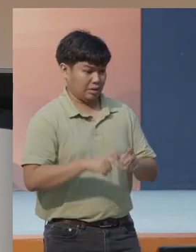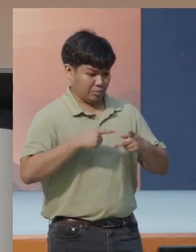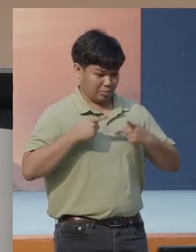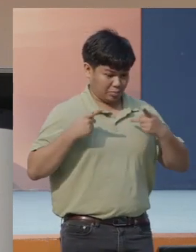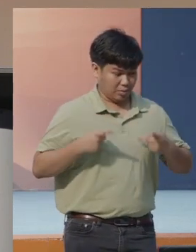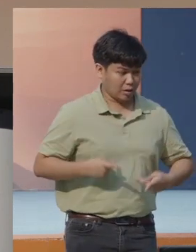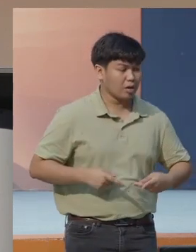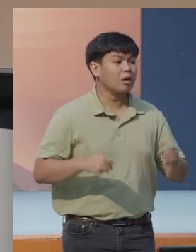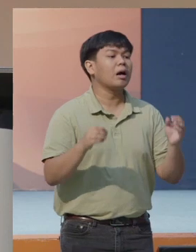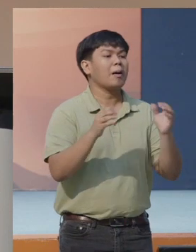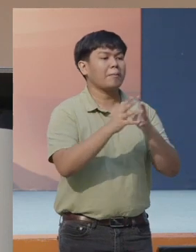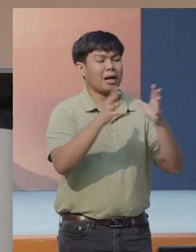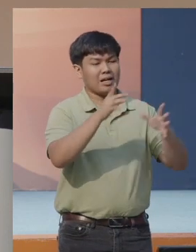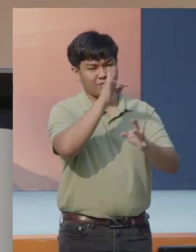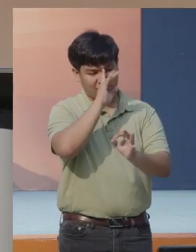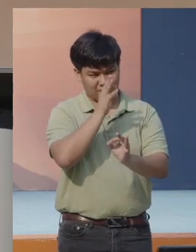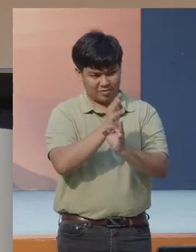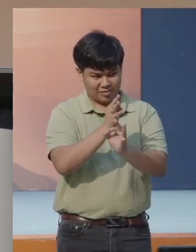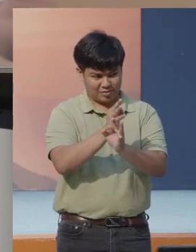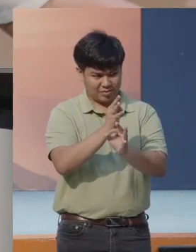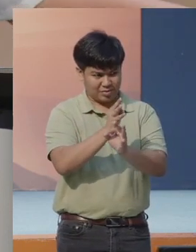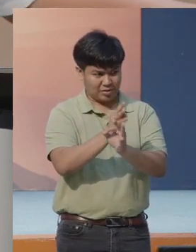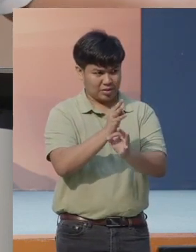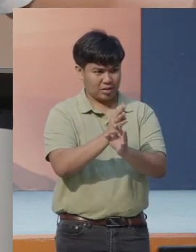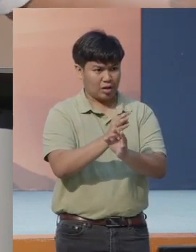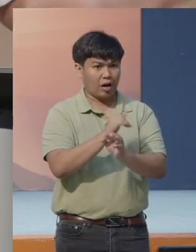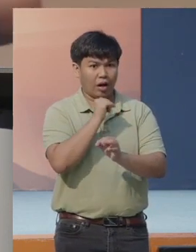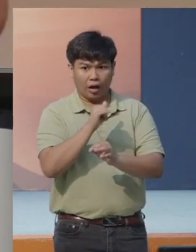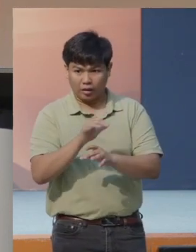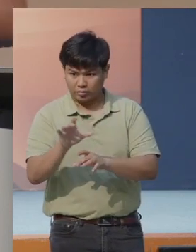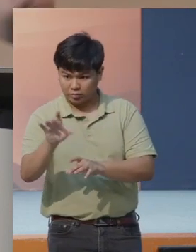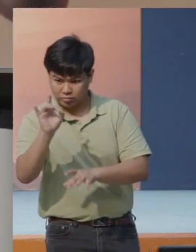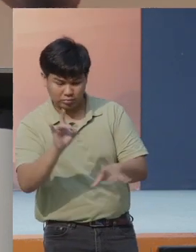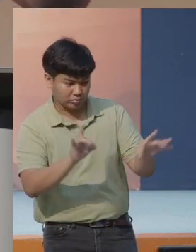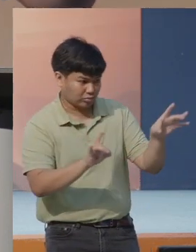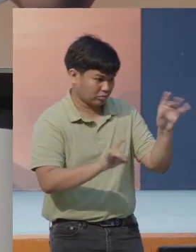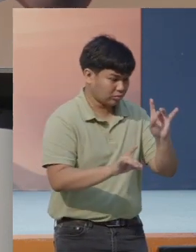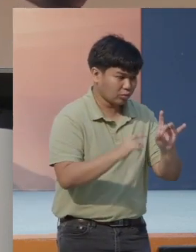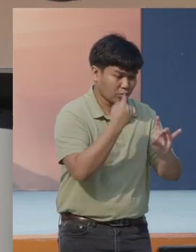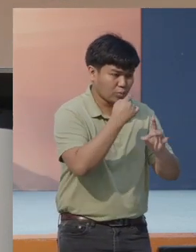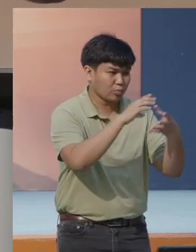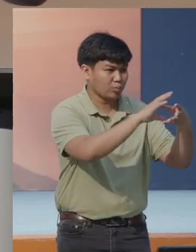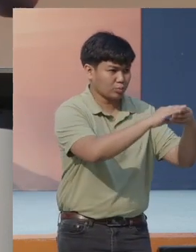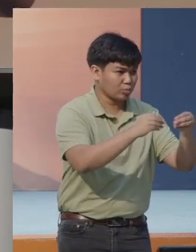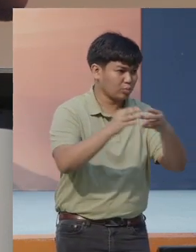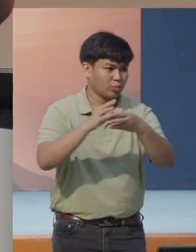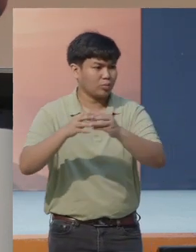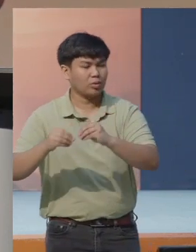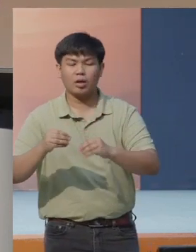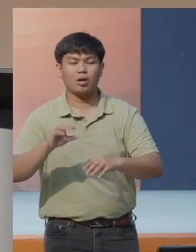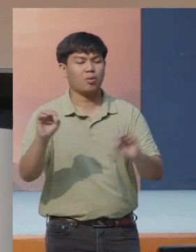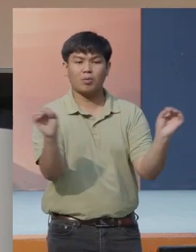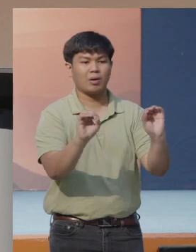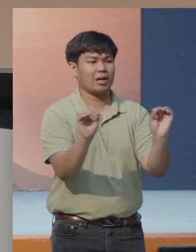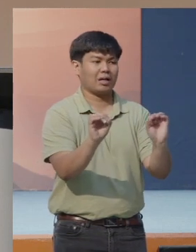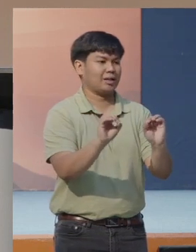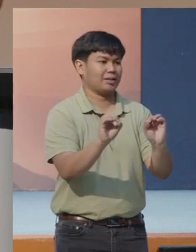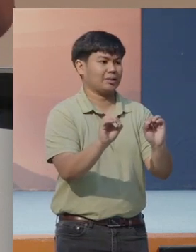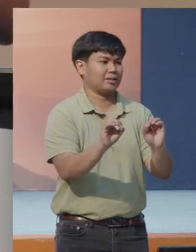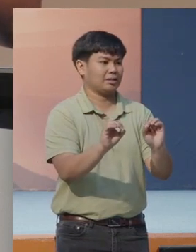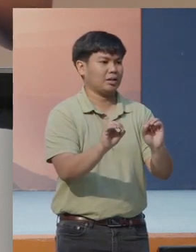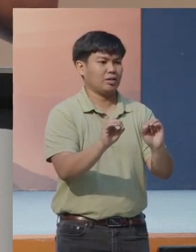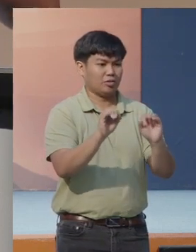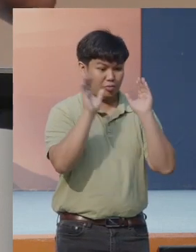God, in their judgment and not be biased by any affection or corrupt interest.